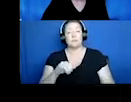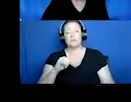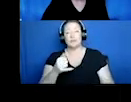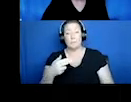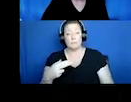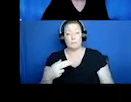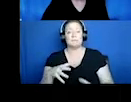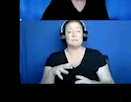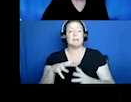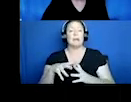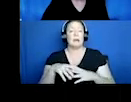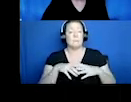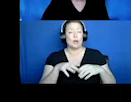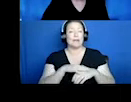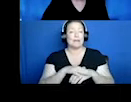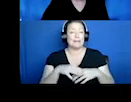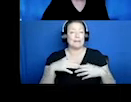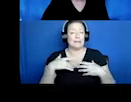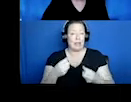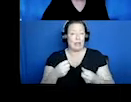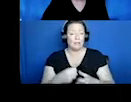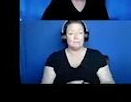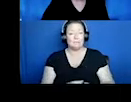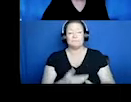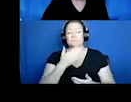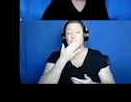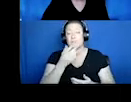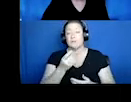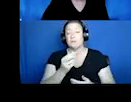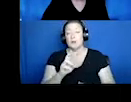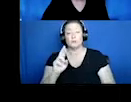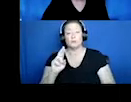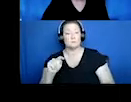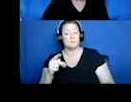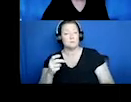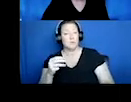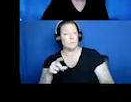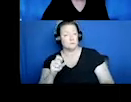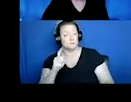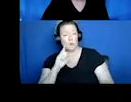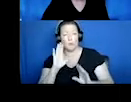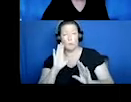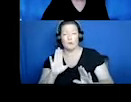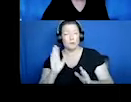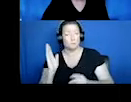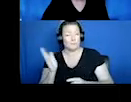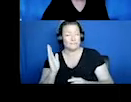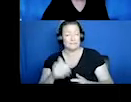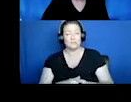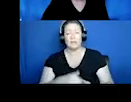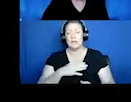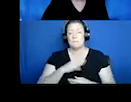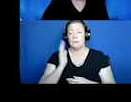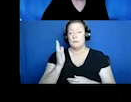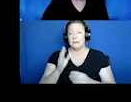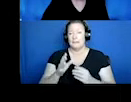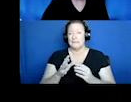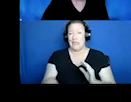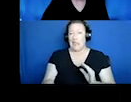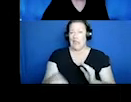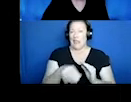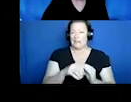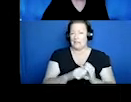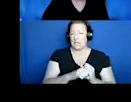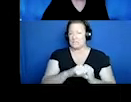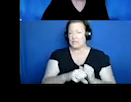And today, just very briefly, I want to thank Dr. Thompson for an excellent presentation. My presentation is actually a bit of an extension on hers as